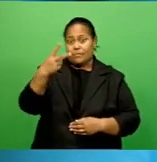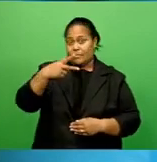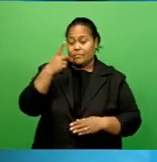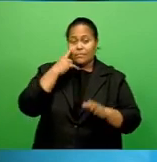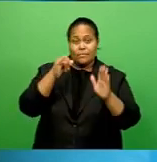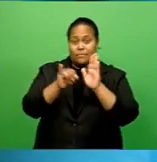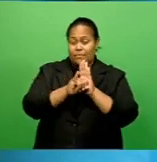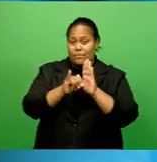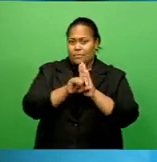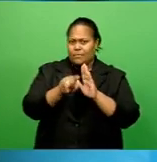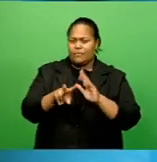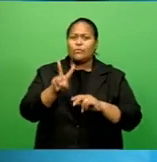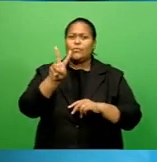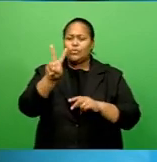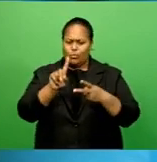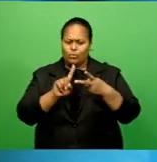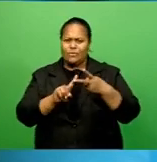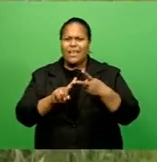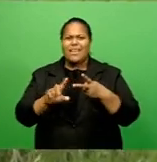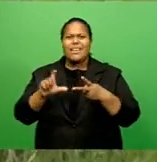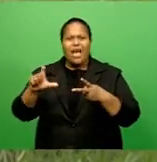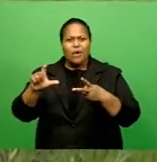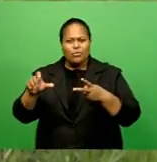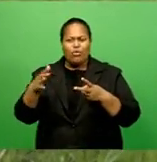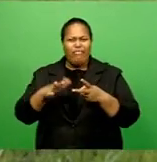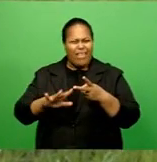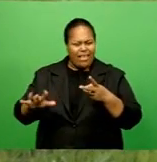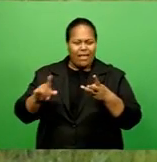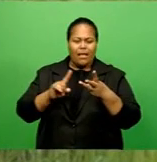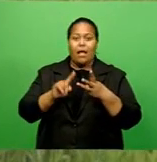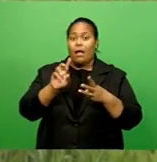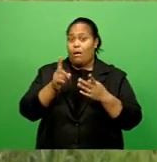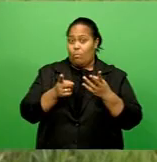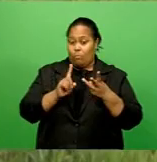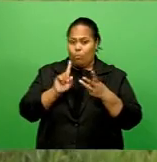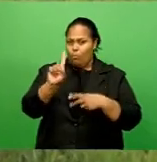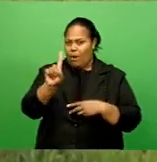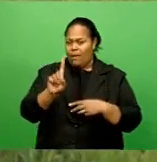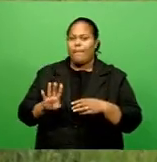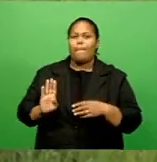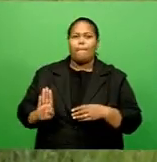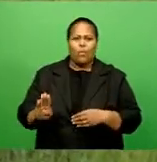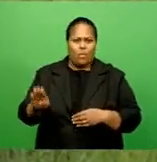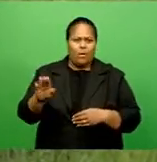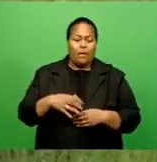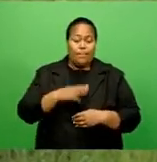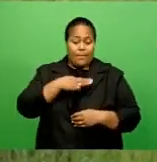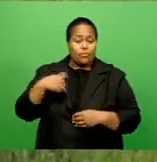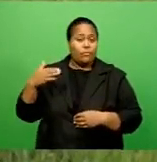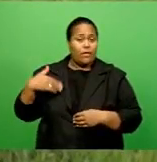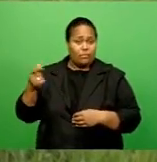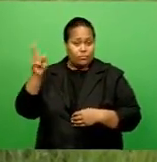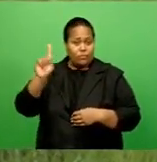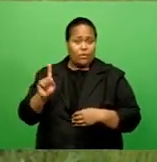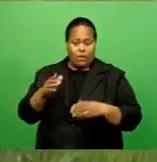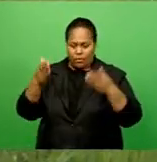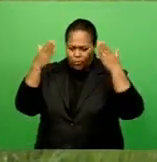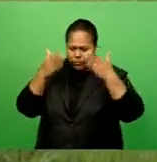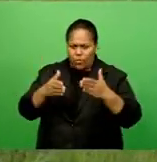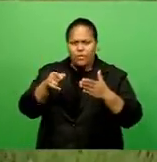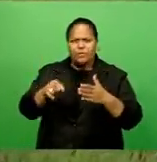in Rugby and 1 in Boa. From today, the Ministry of Health is focusing on suppressing and